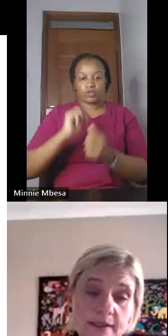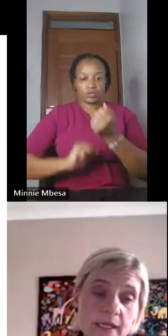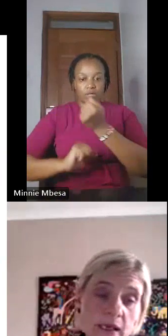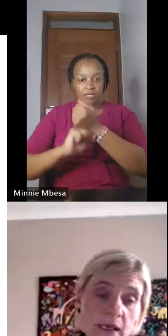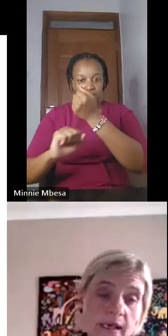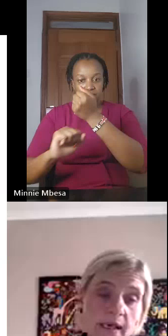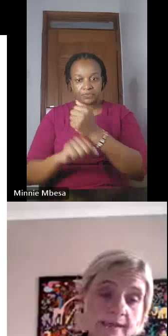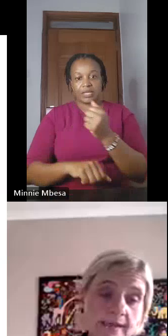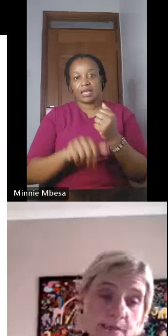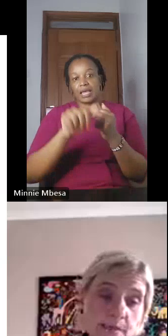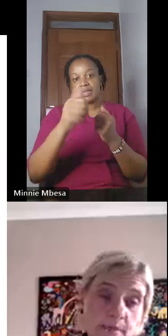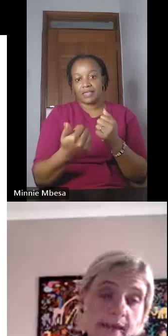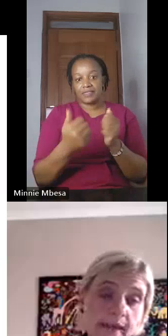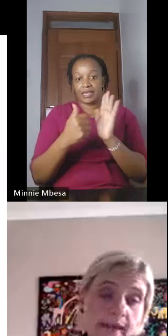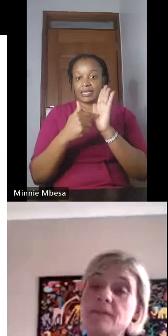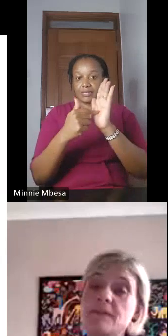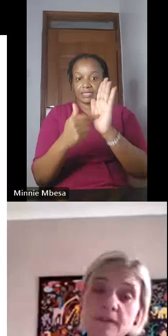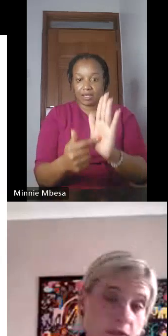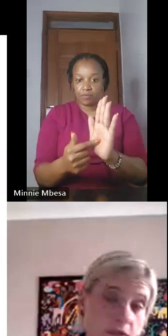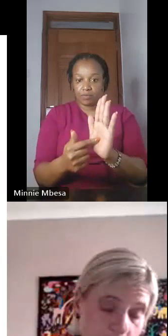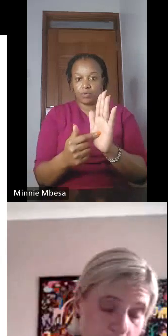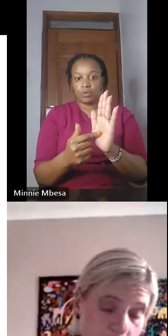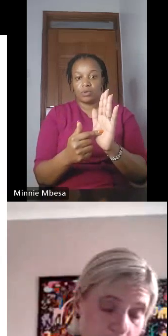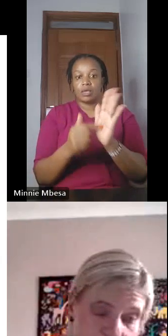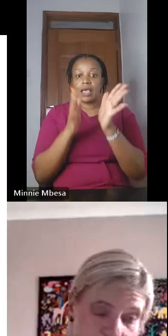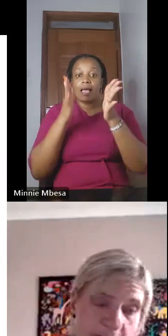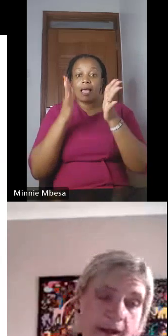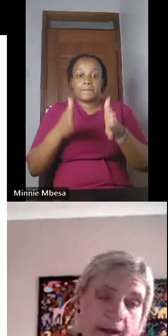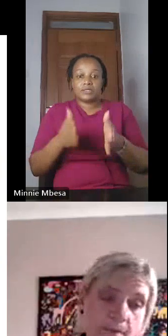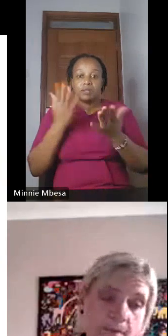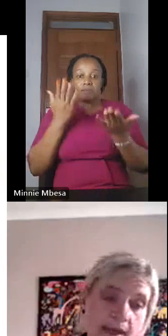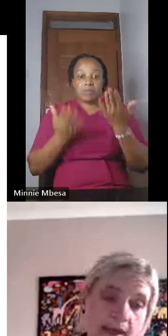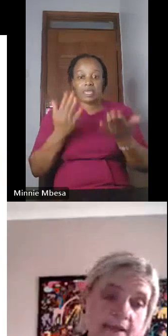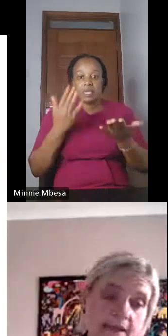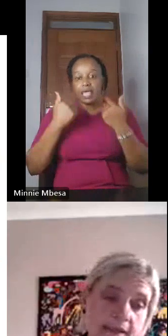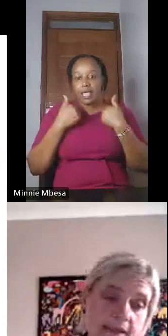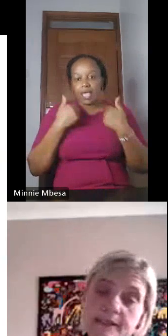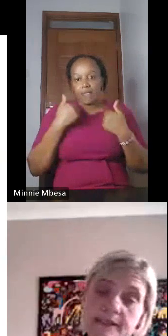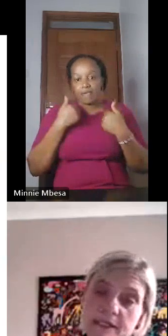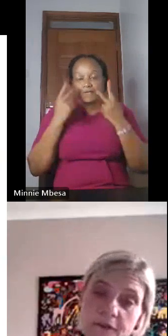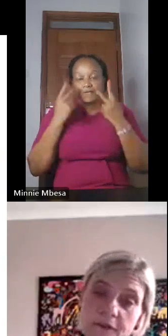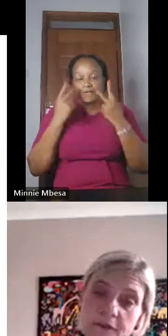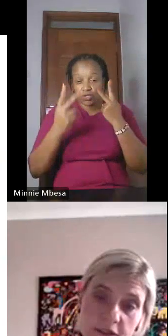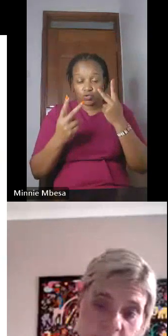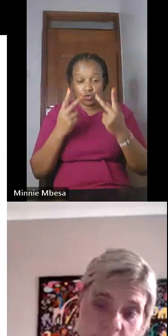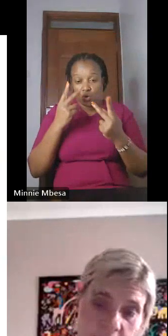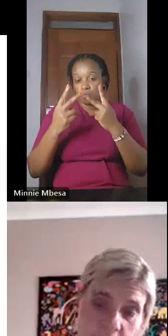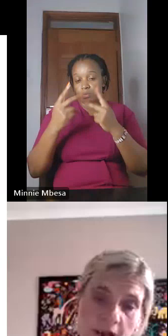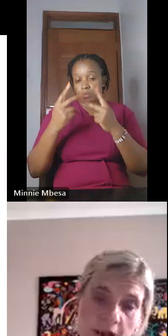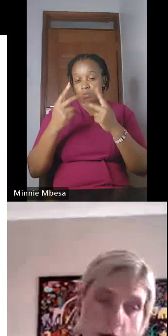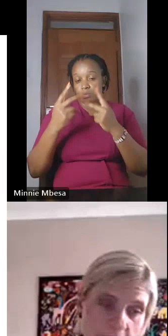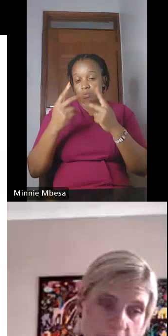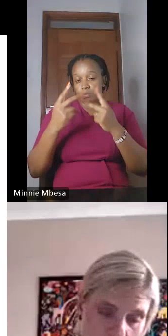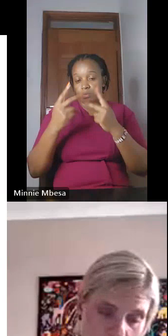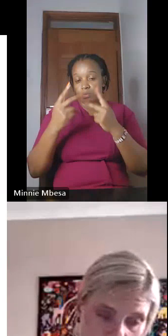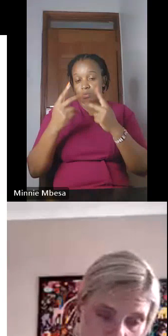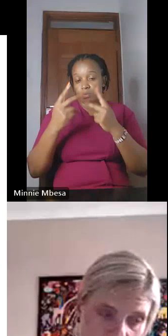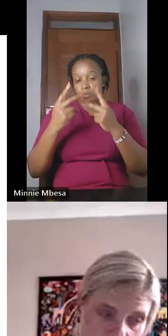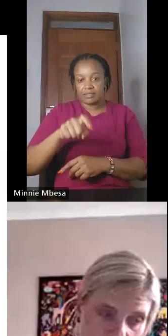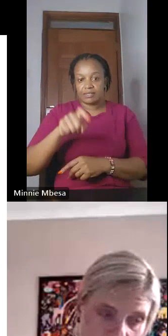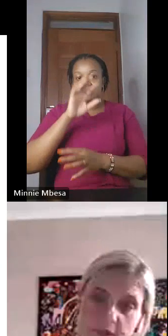example is where somebody may have a visual impairment, and they need specific software on